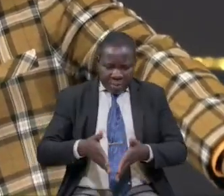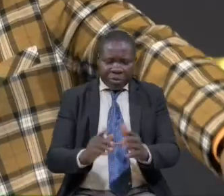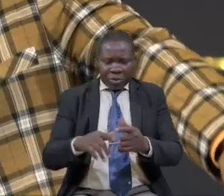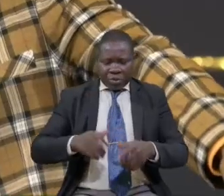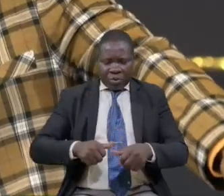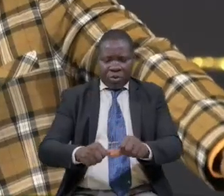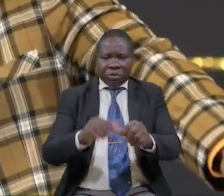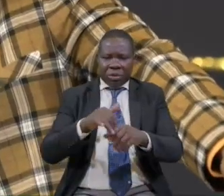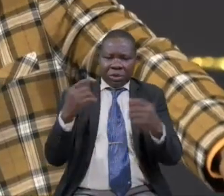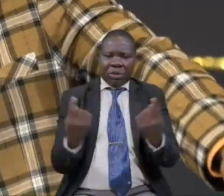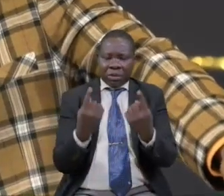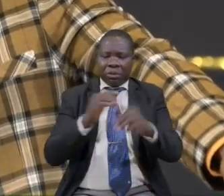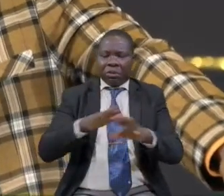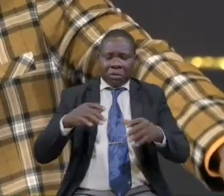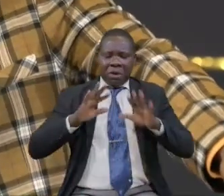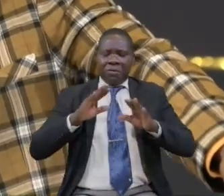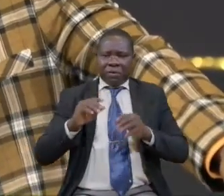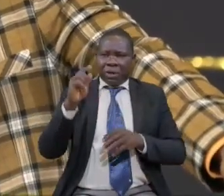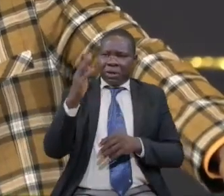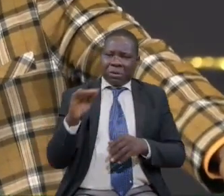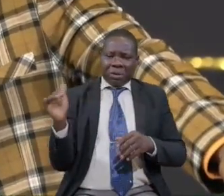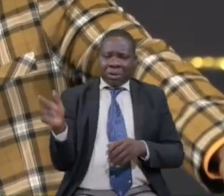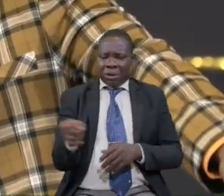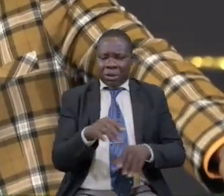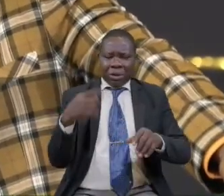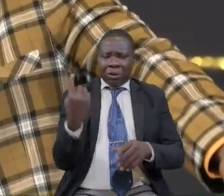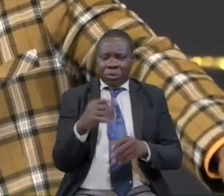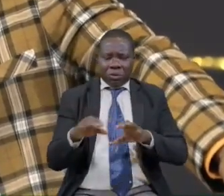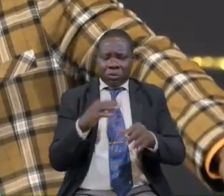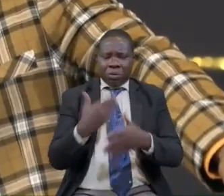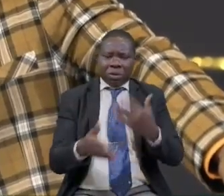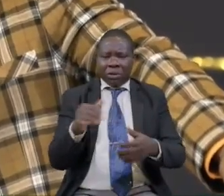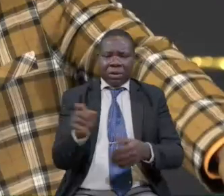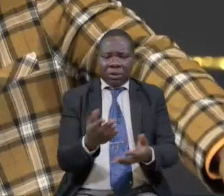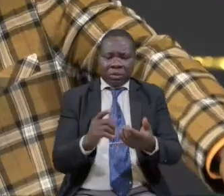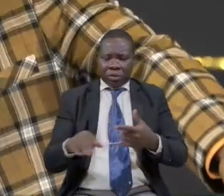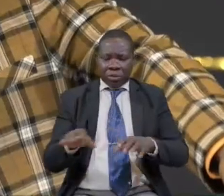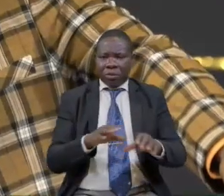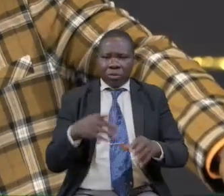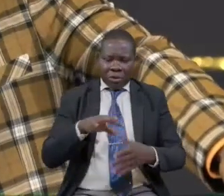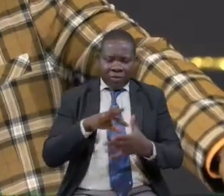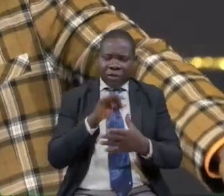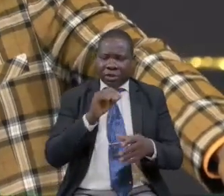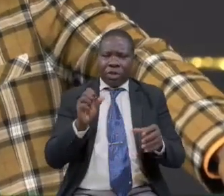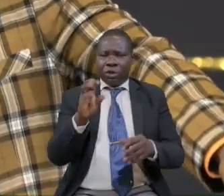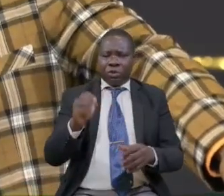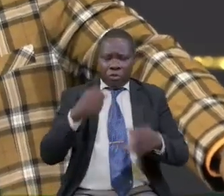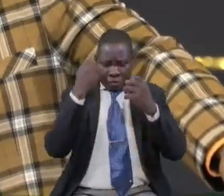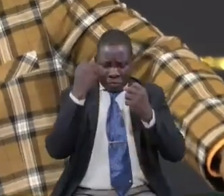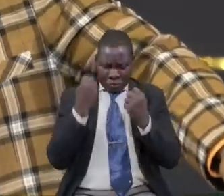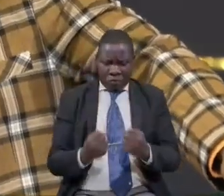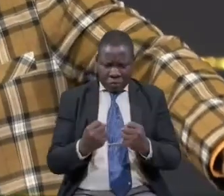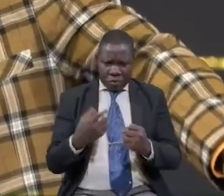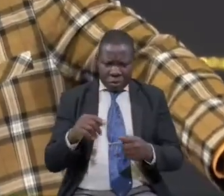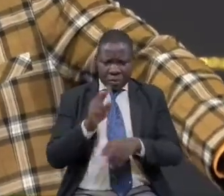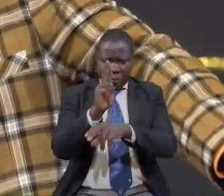want to do. The flesh is so strong and the habit is so strong, they don't